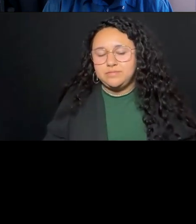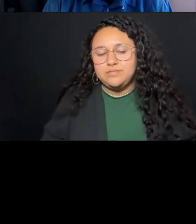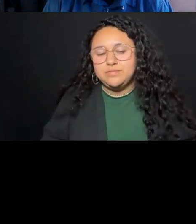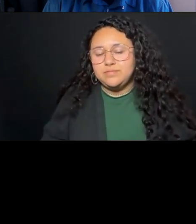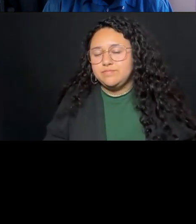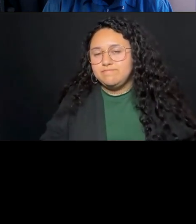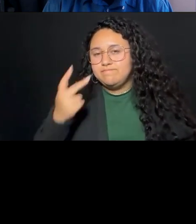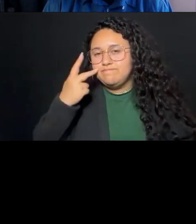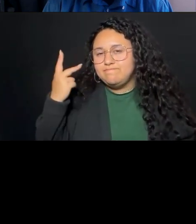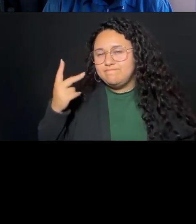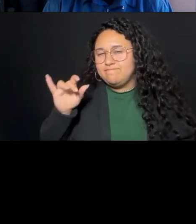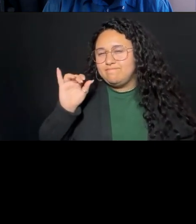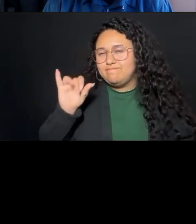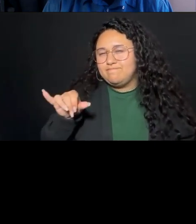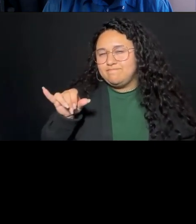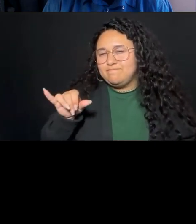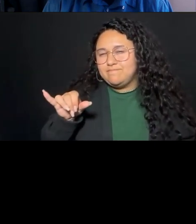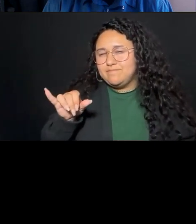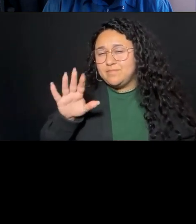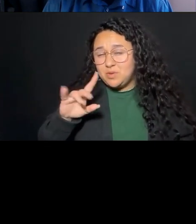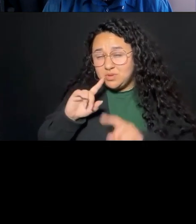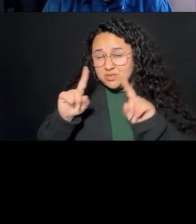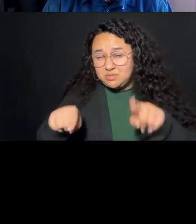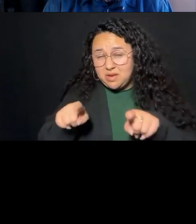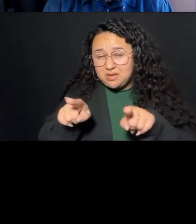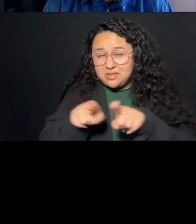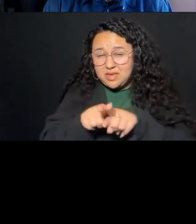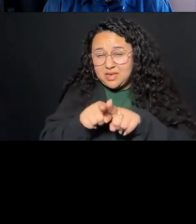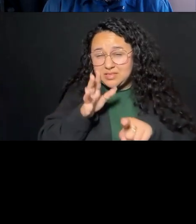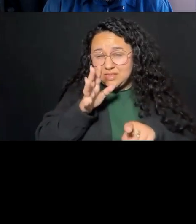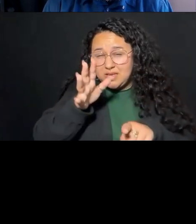looking back, I'm like, this is your response as a parent.